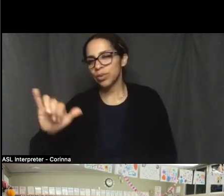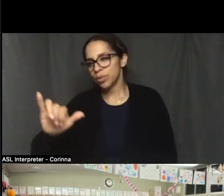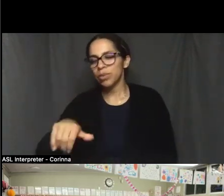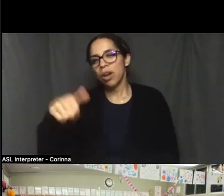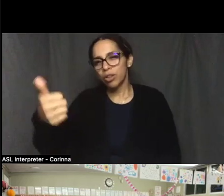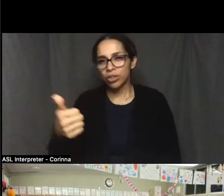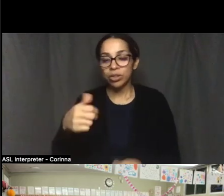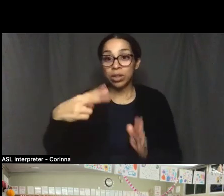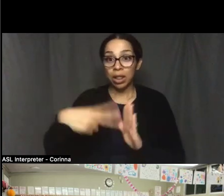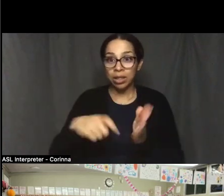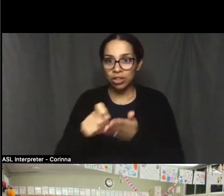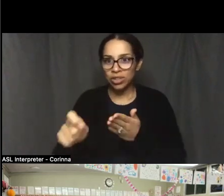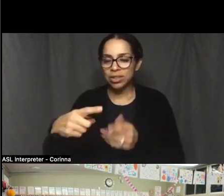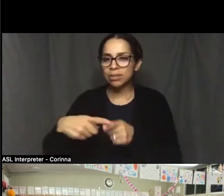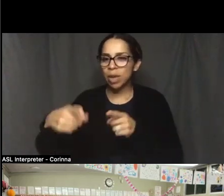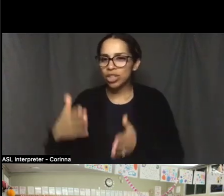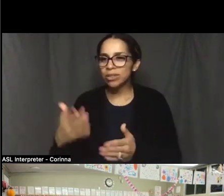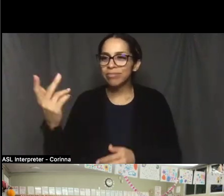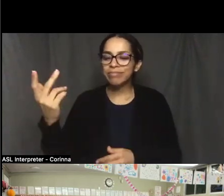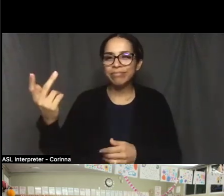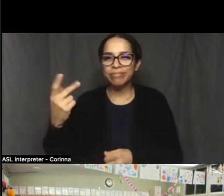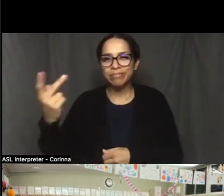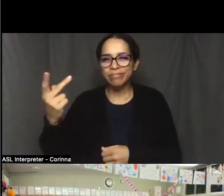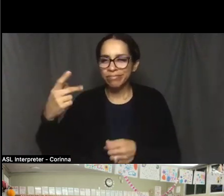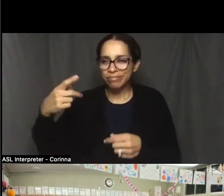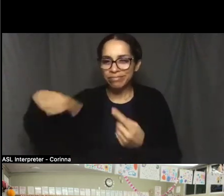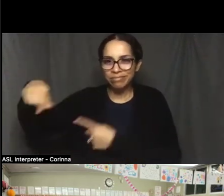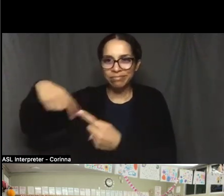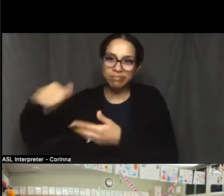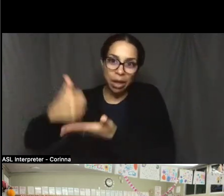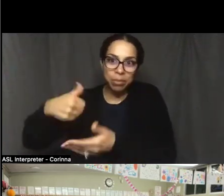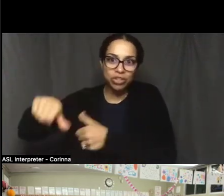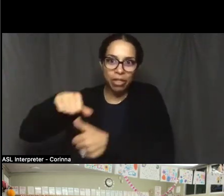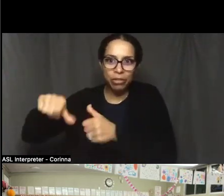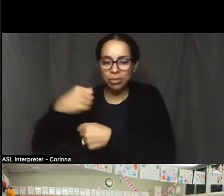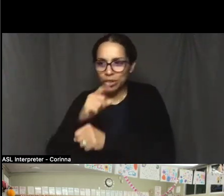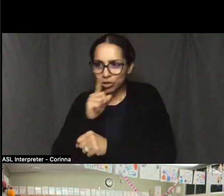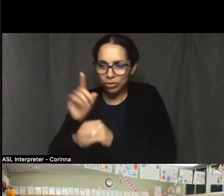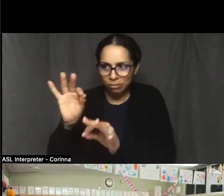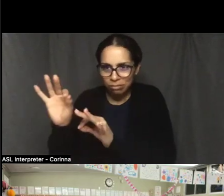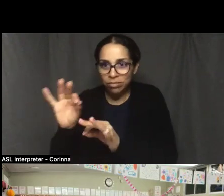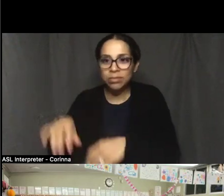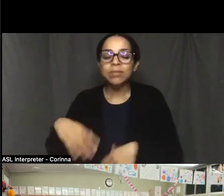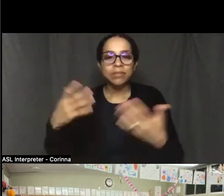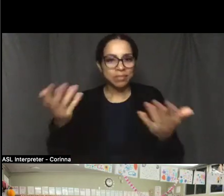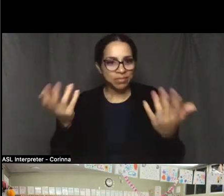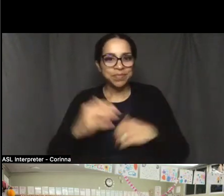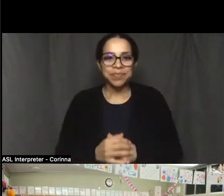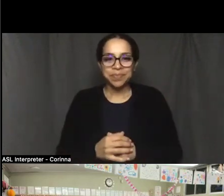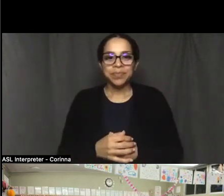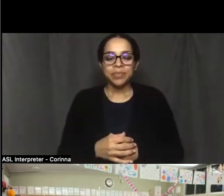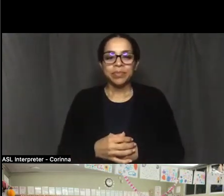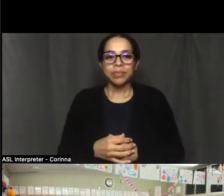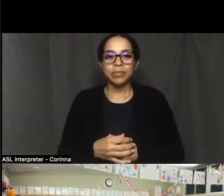I are just sort of helping each other get everything covered as best we can. So it's kind of turned out that we're still doing everybody's.